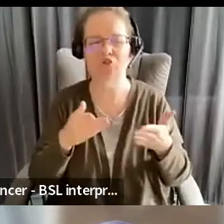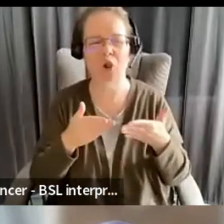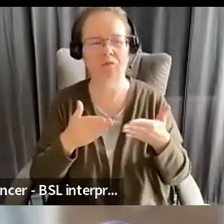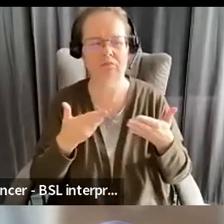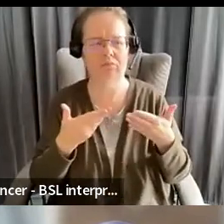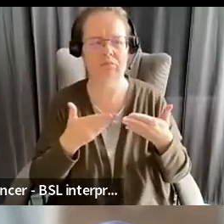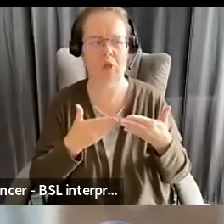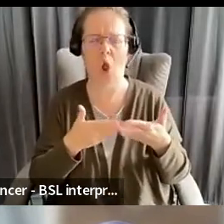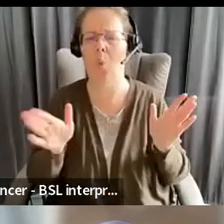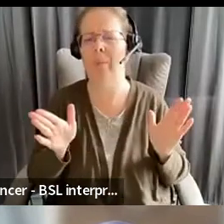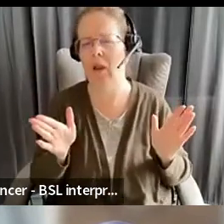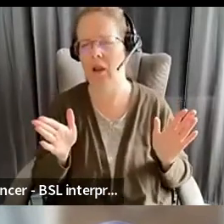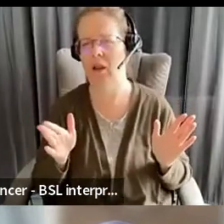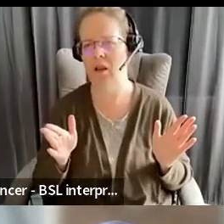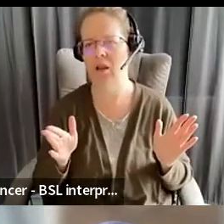to